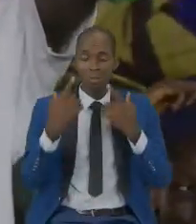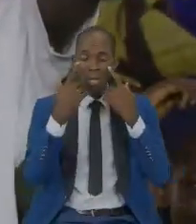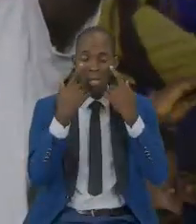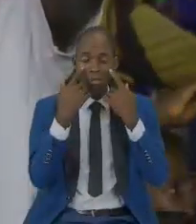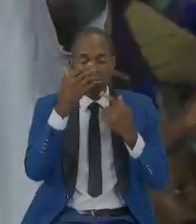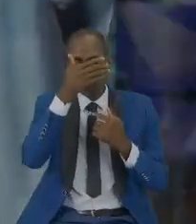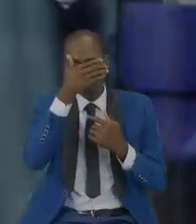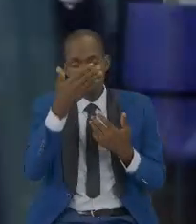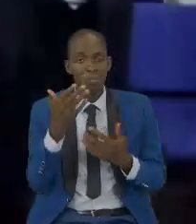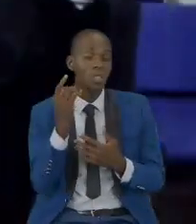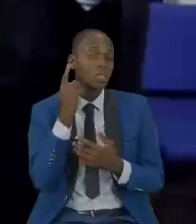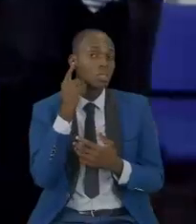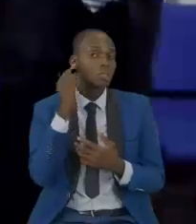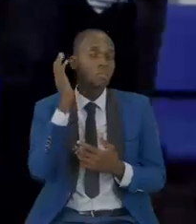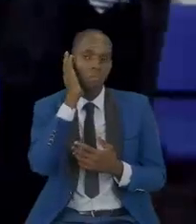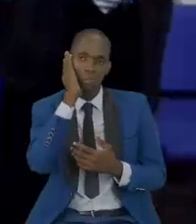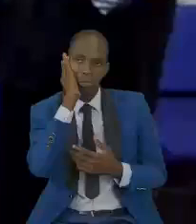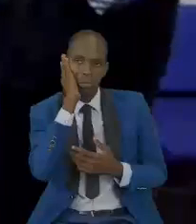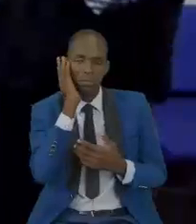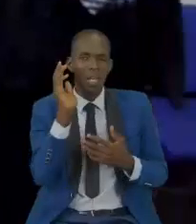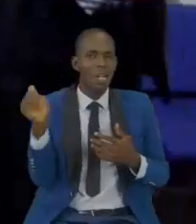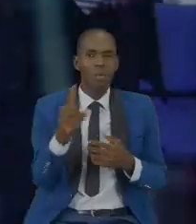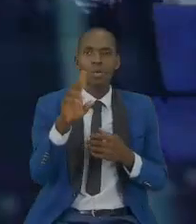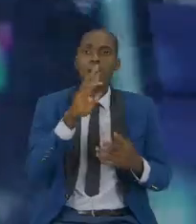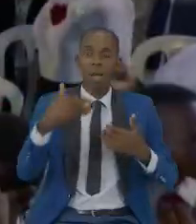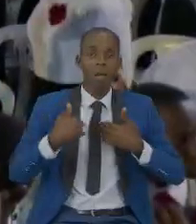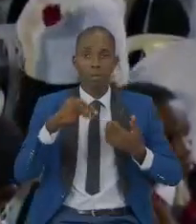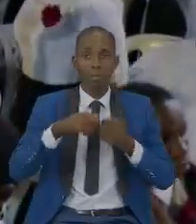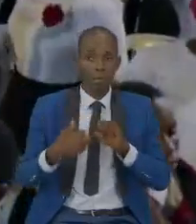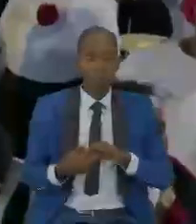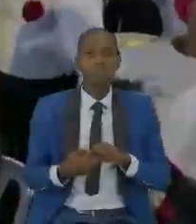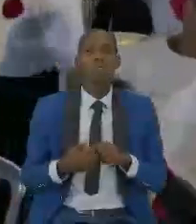of Jesus, a miracle must happen to you.